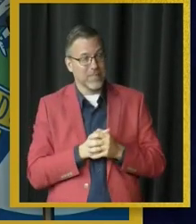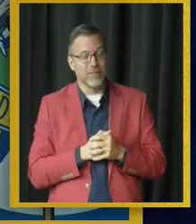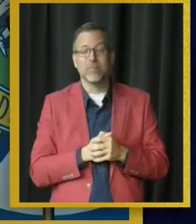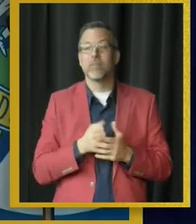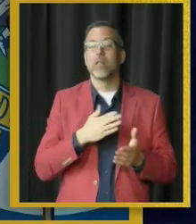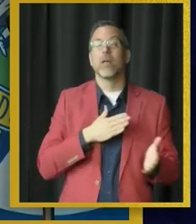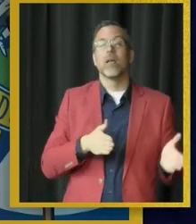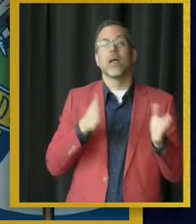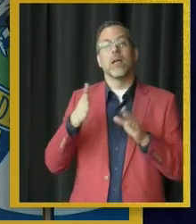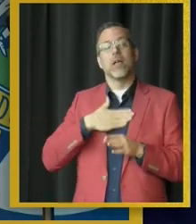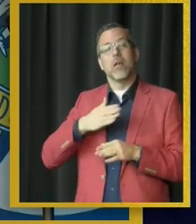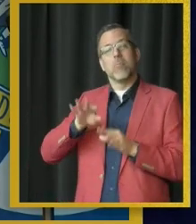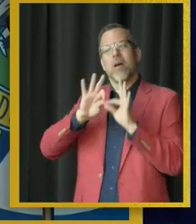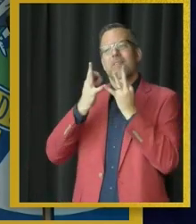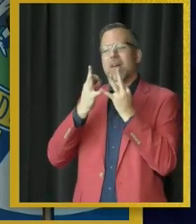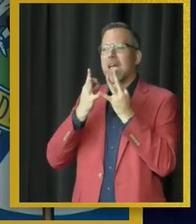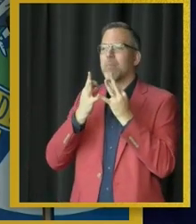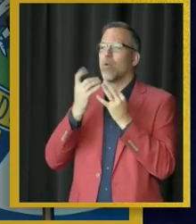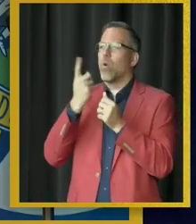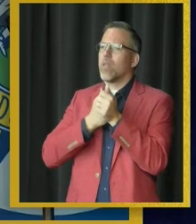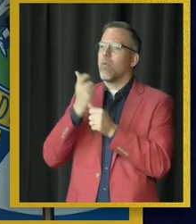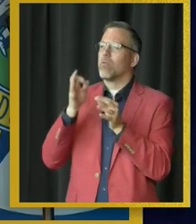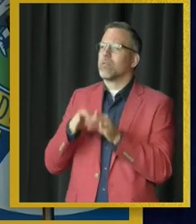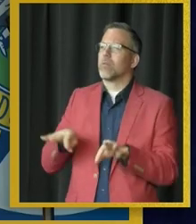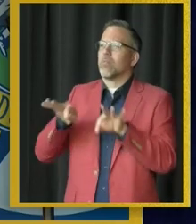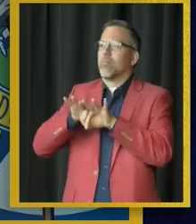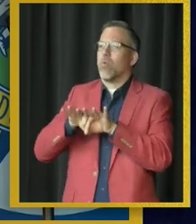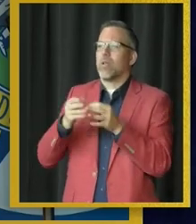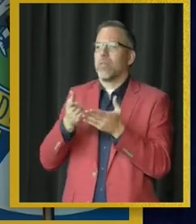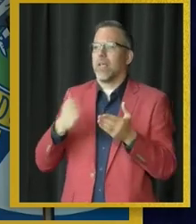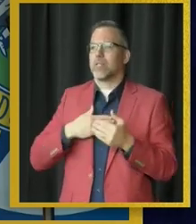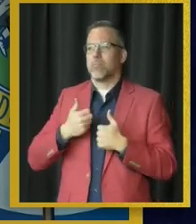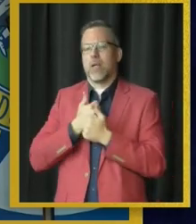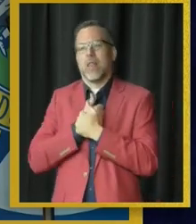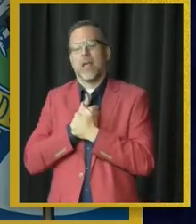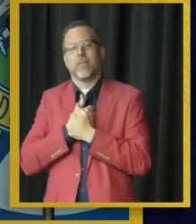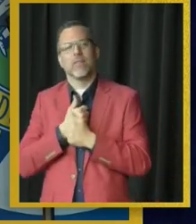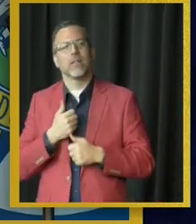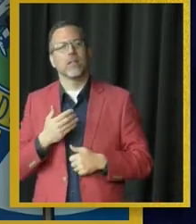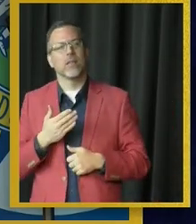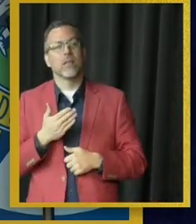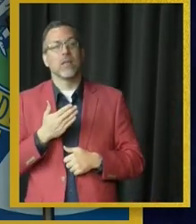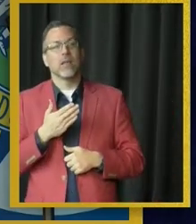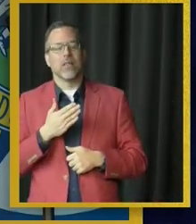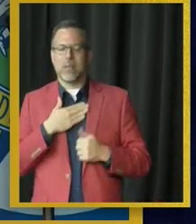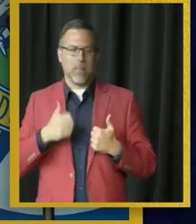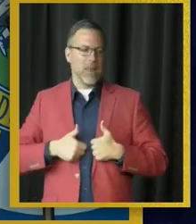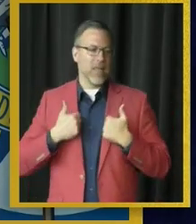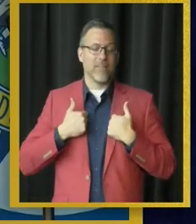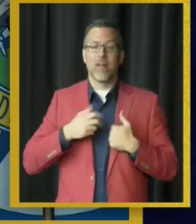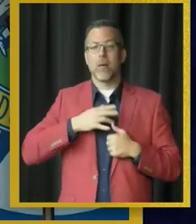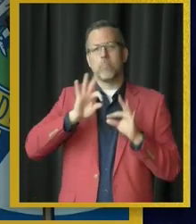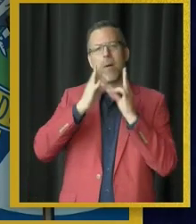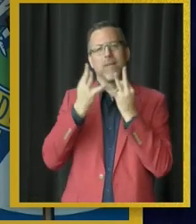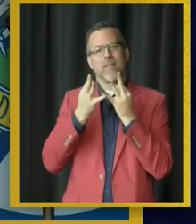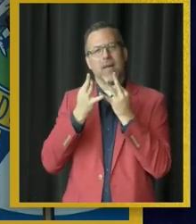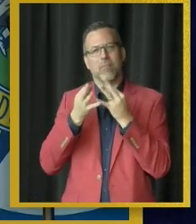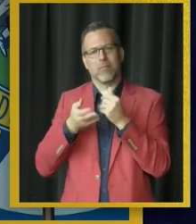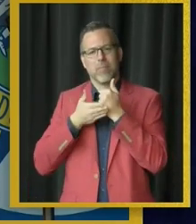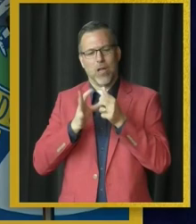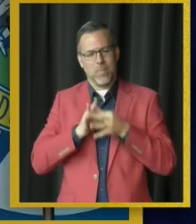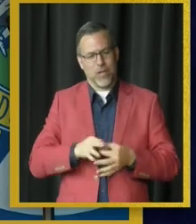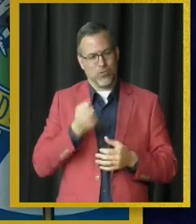My family is one of the most important things in my life. They tether me to my plane of existence. One of my cousins